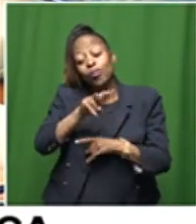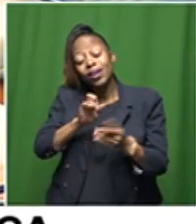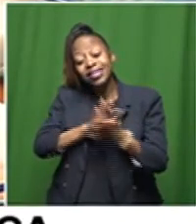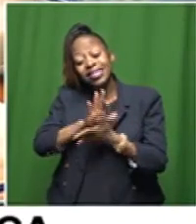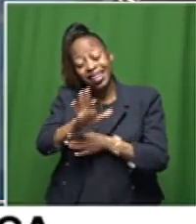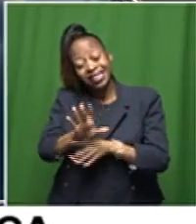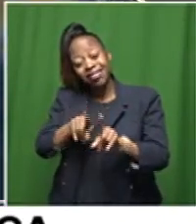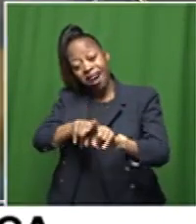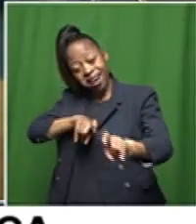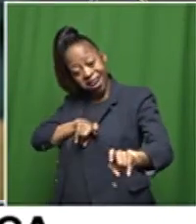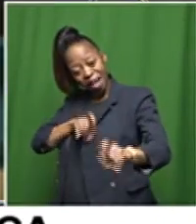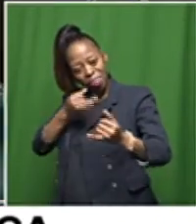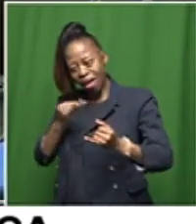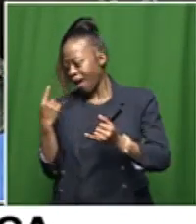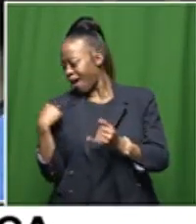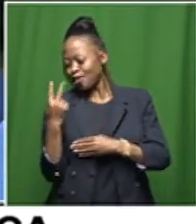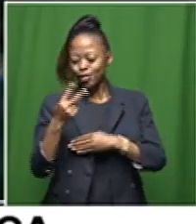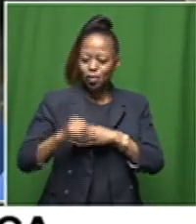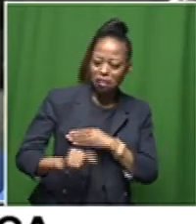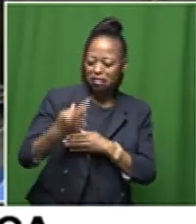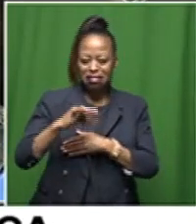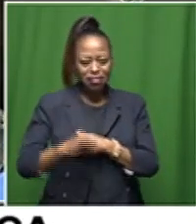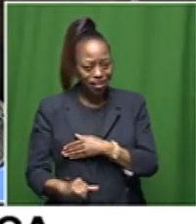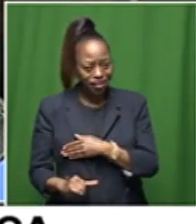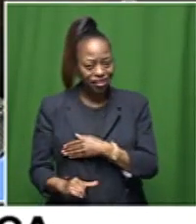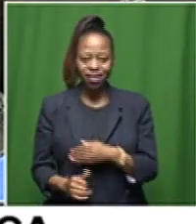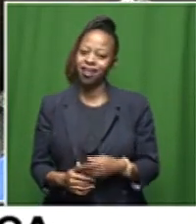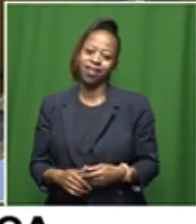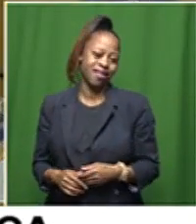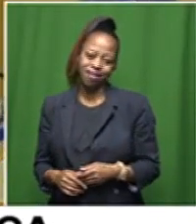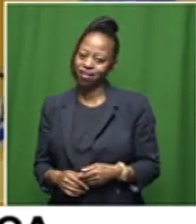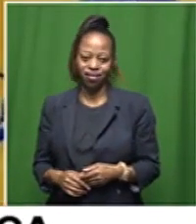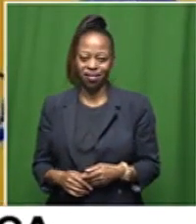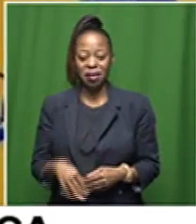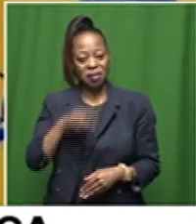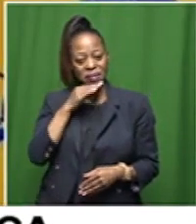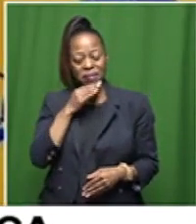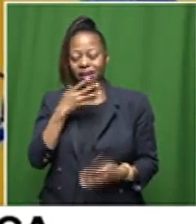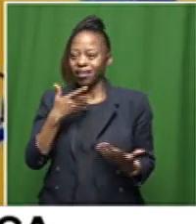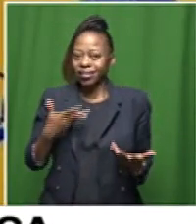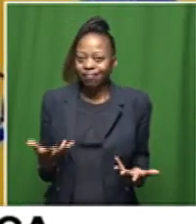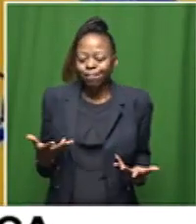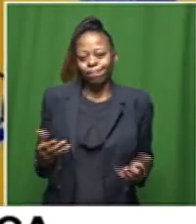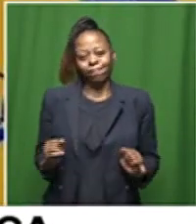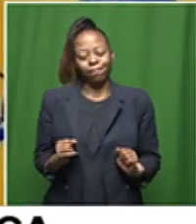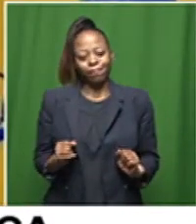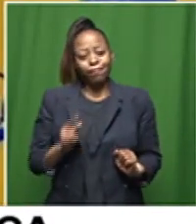currently dealing with 2 months to 3 months backlog. This has really made